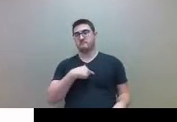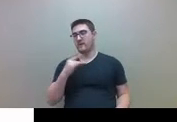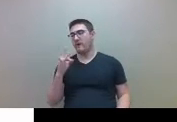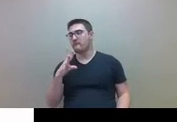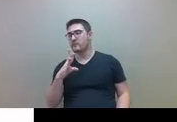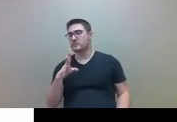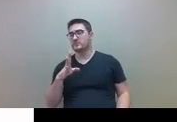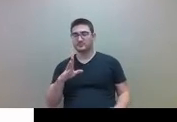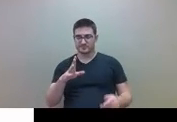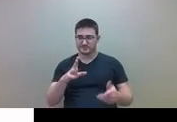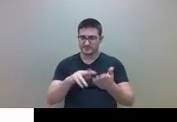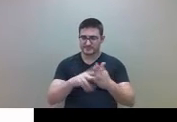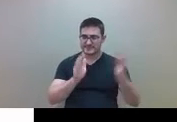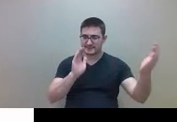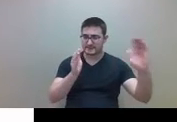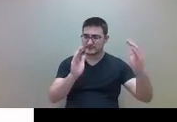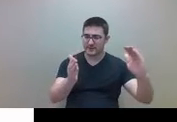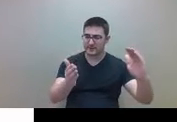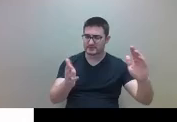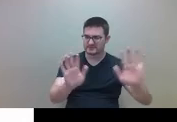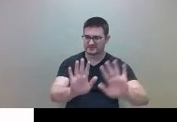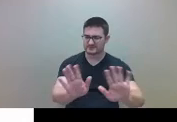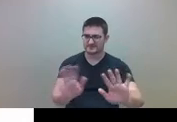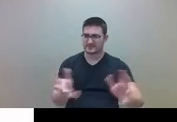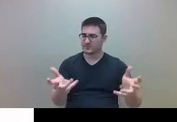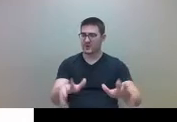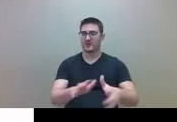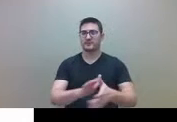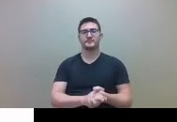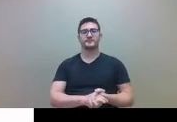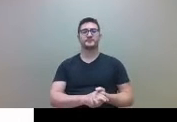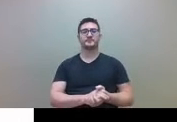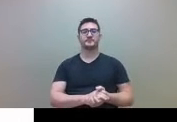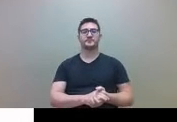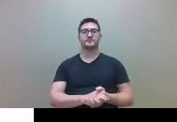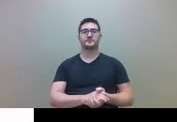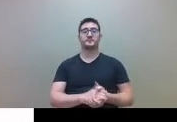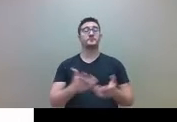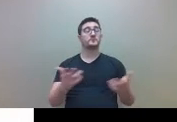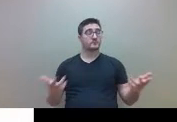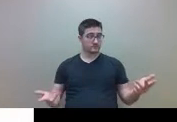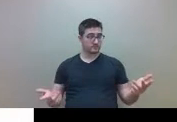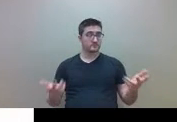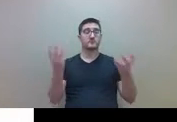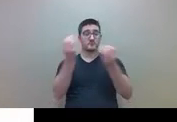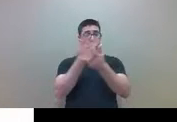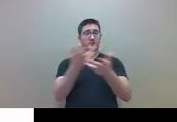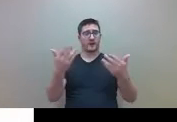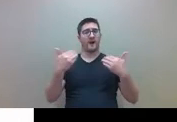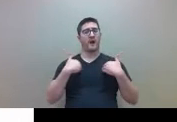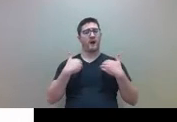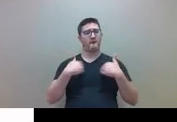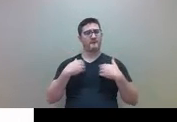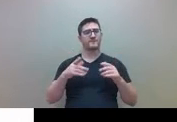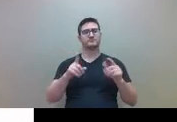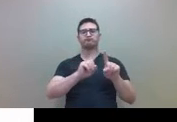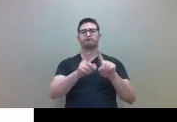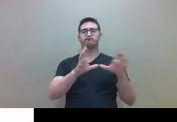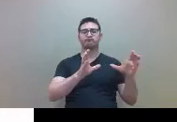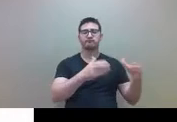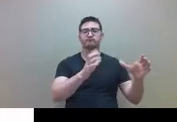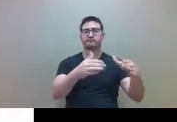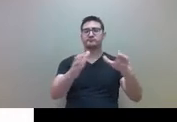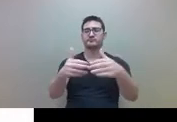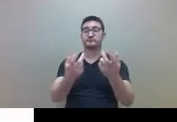You know, it's good to connect with other caregivers, and that's why we have support groups, is what are you doing to help, what's helping you to curb